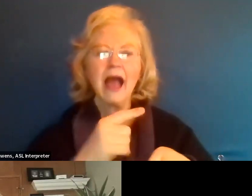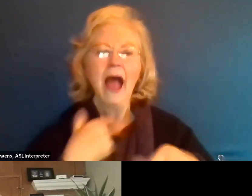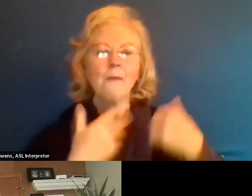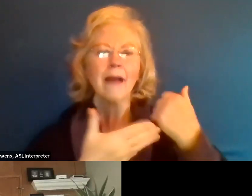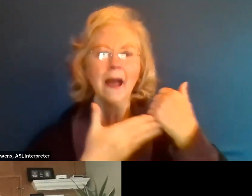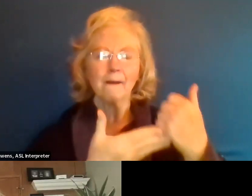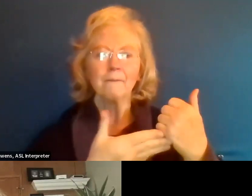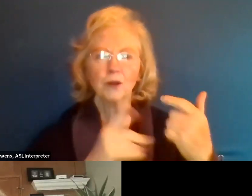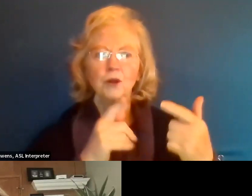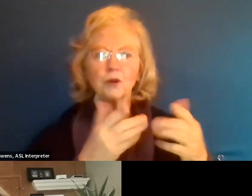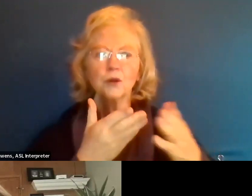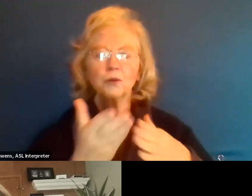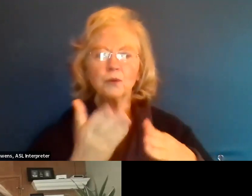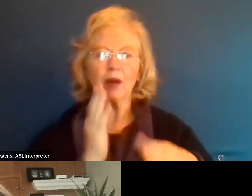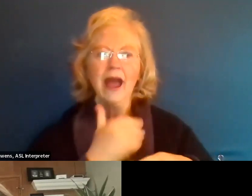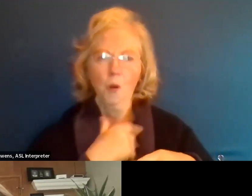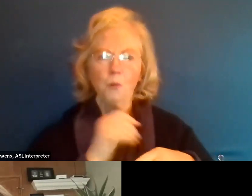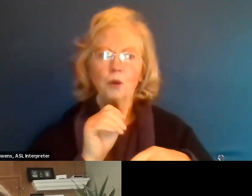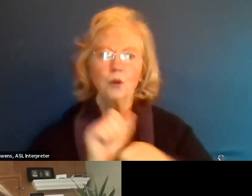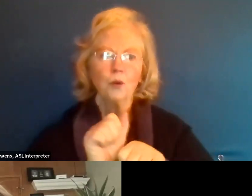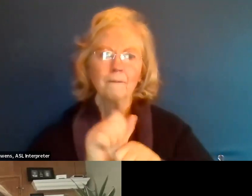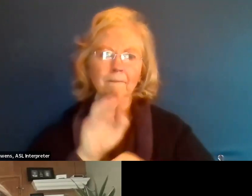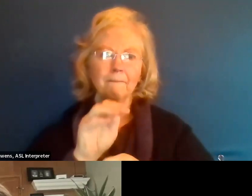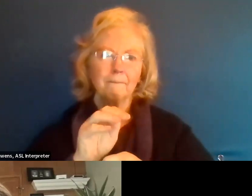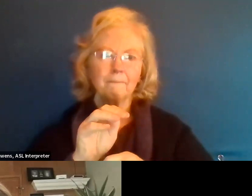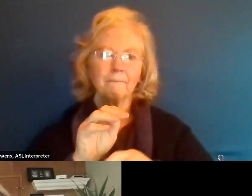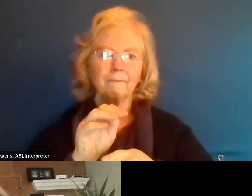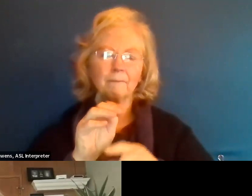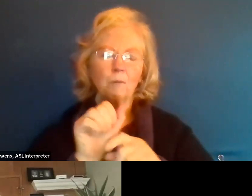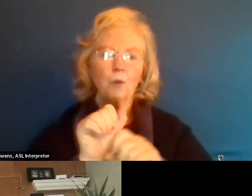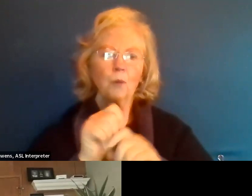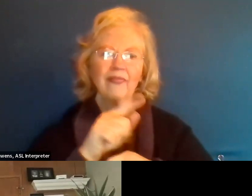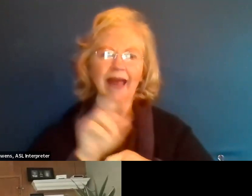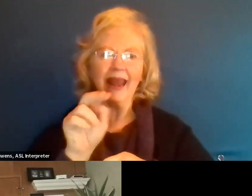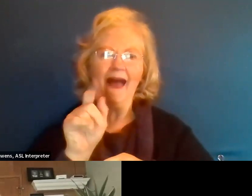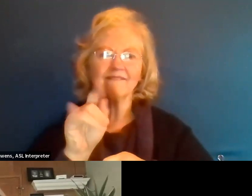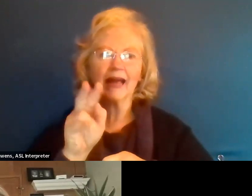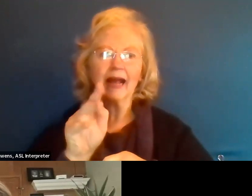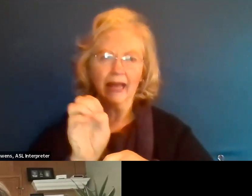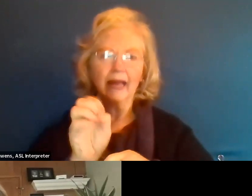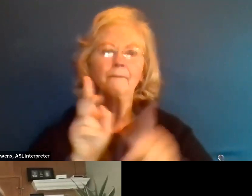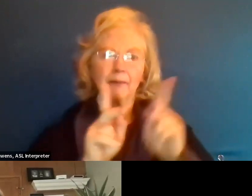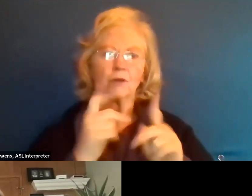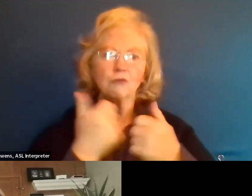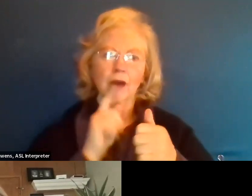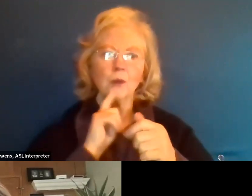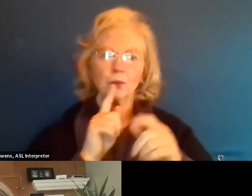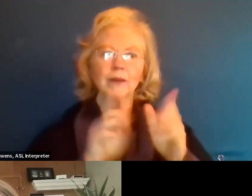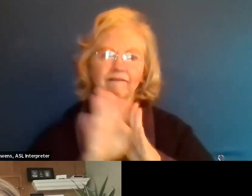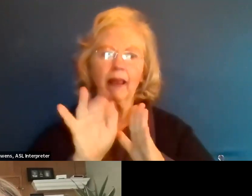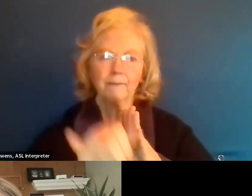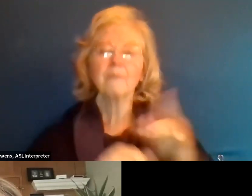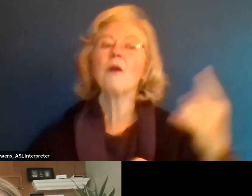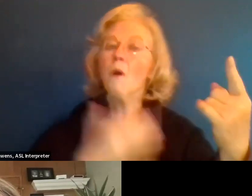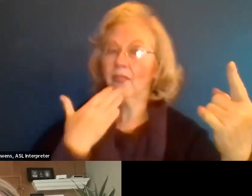up with that through MapNet too, because I know we're working, more directly with the Navigate folks. Great. Oh, thank you. Yeah, I appreciate that.